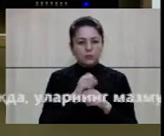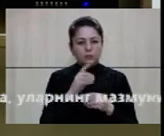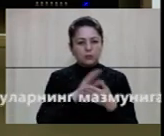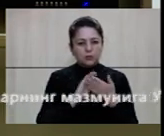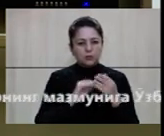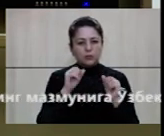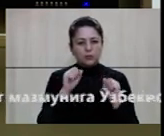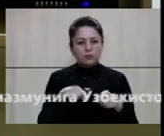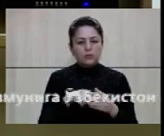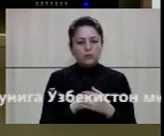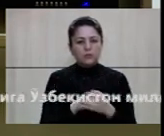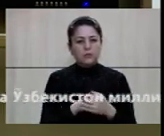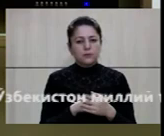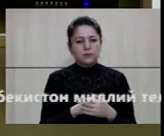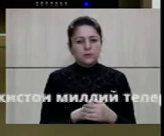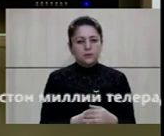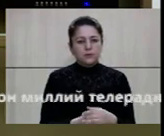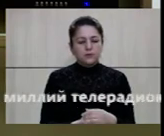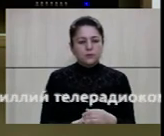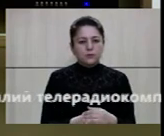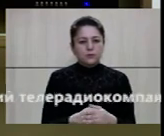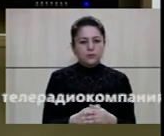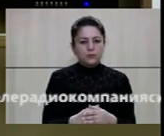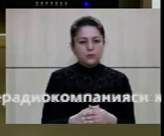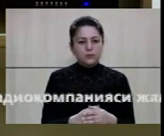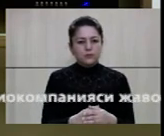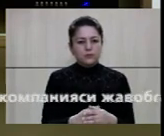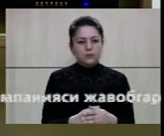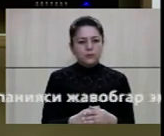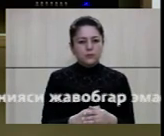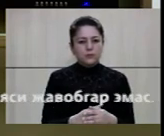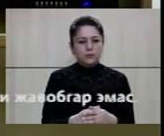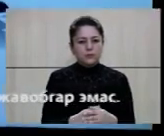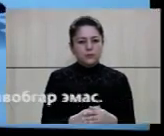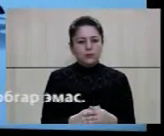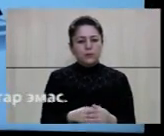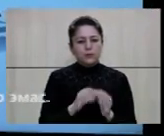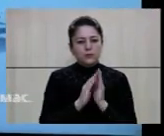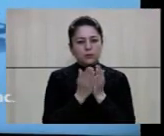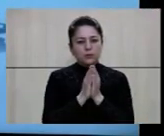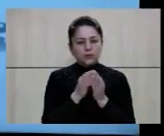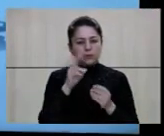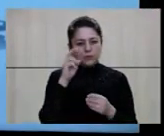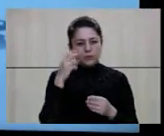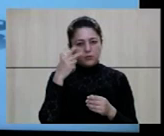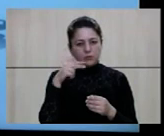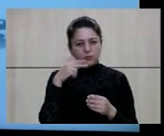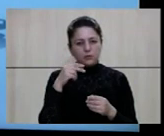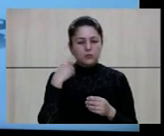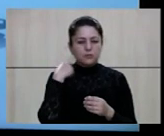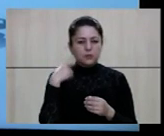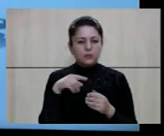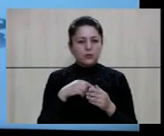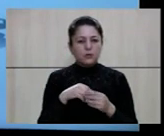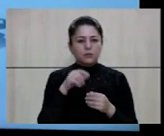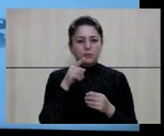olishingiz mumkin. darsligingizni 230-betidagi